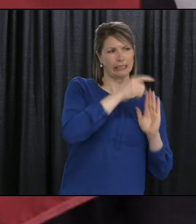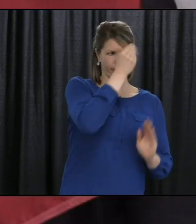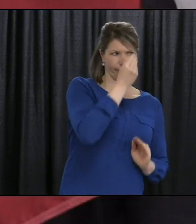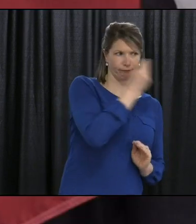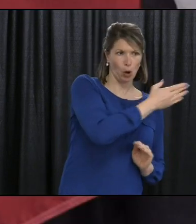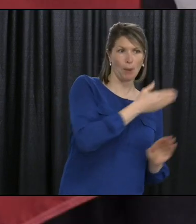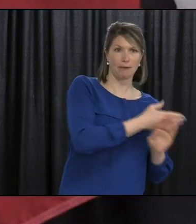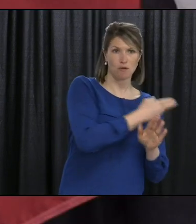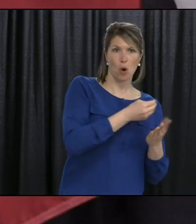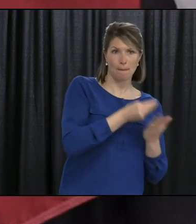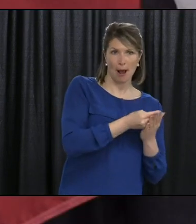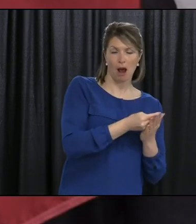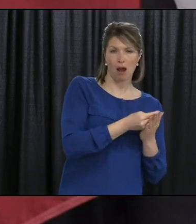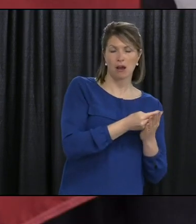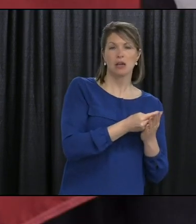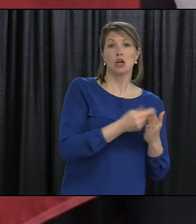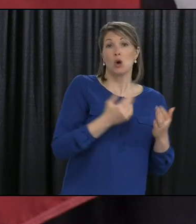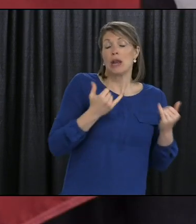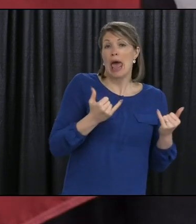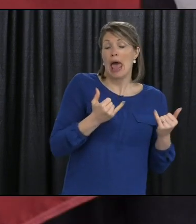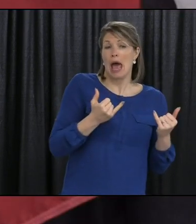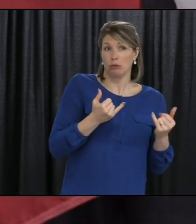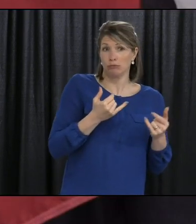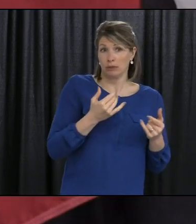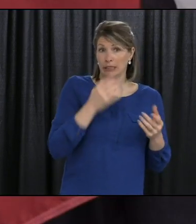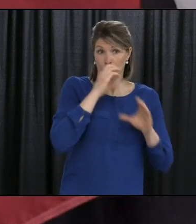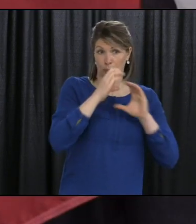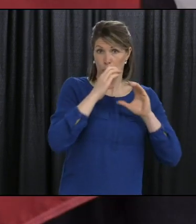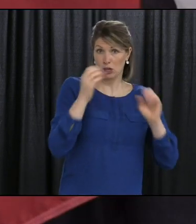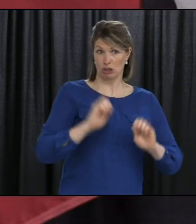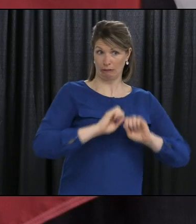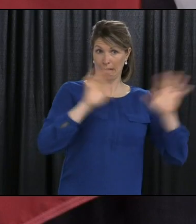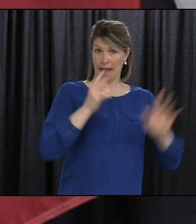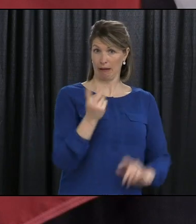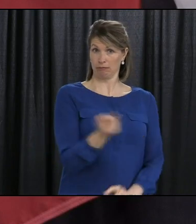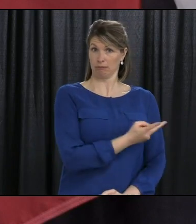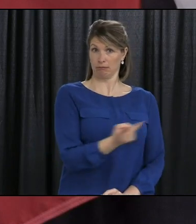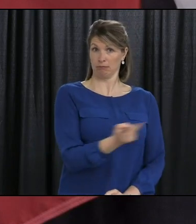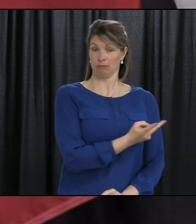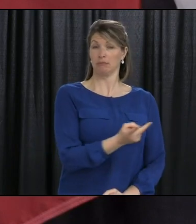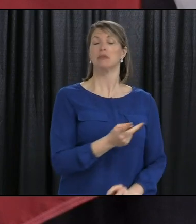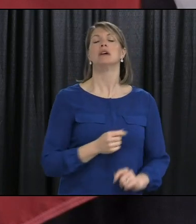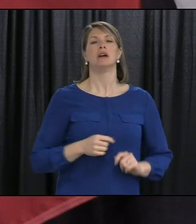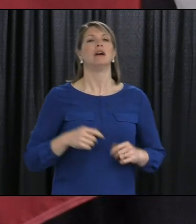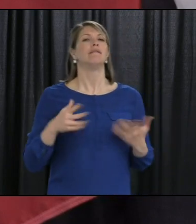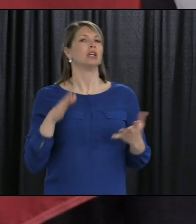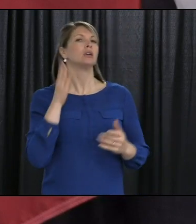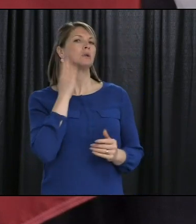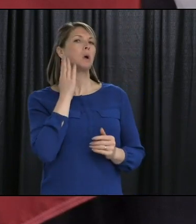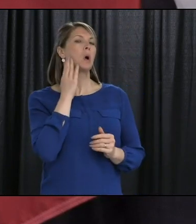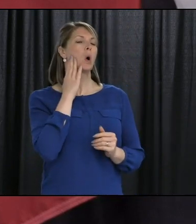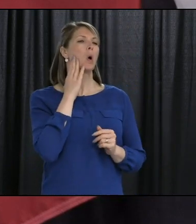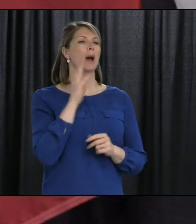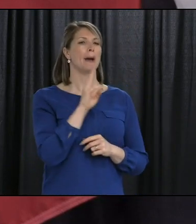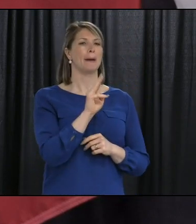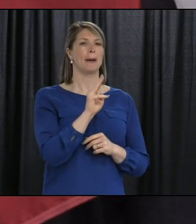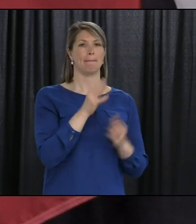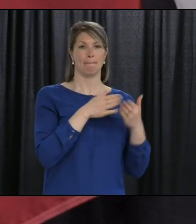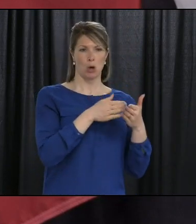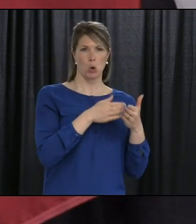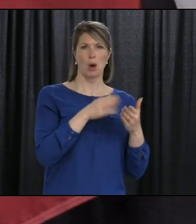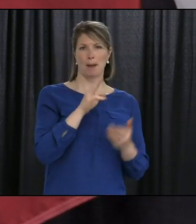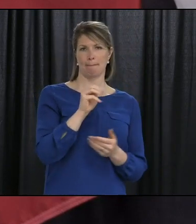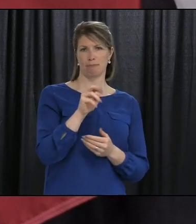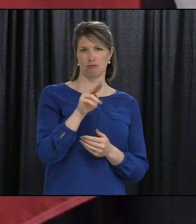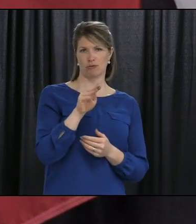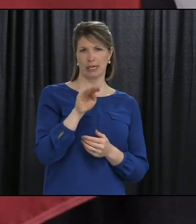information has been provided to the people that deliver those services, like Marine Atlantic here, Canada, and Provincial Airlines, and those